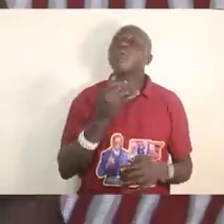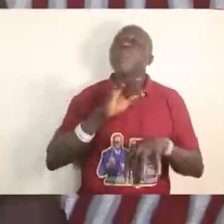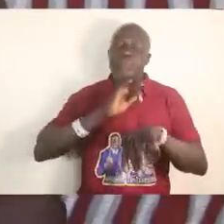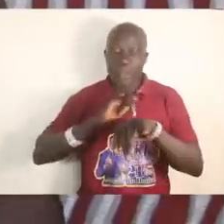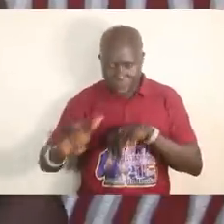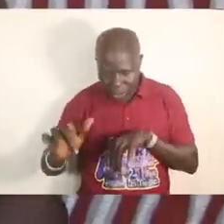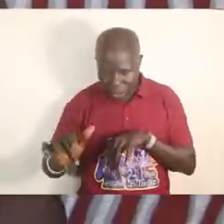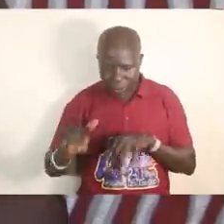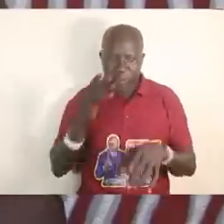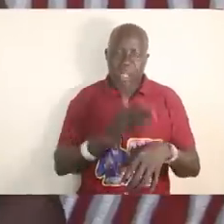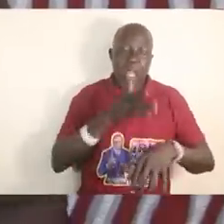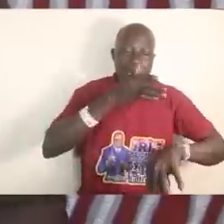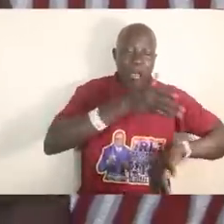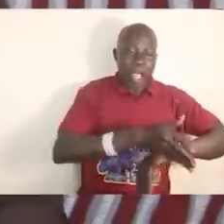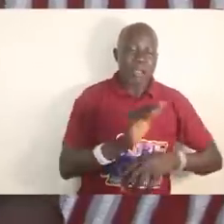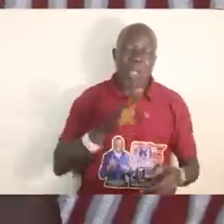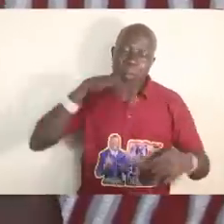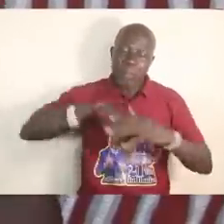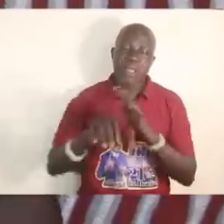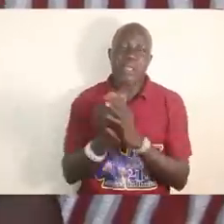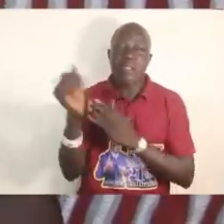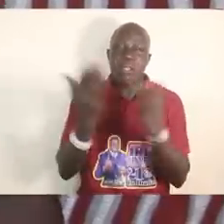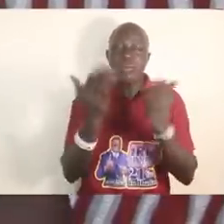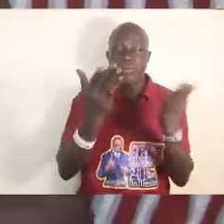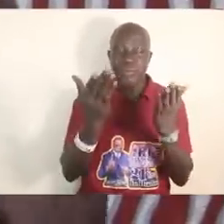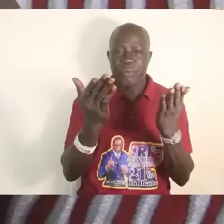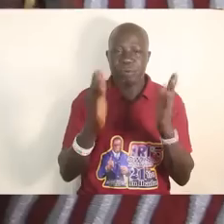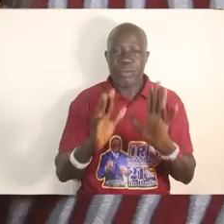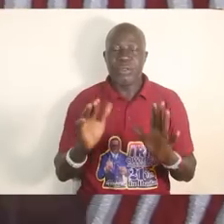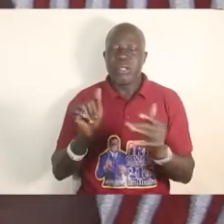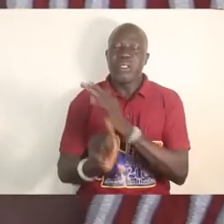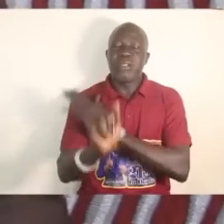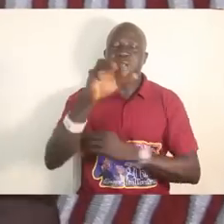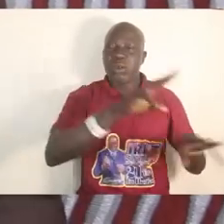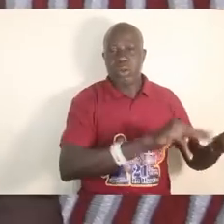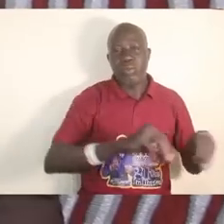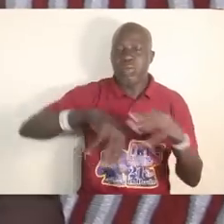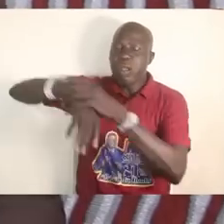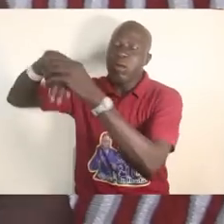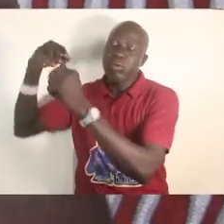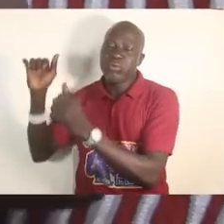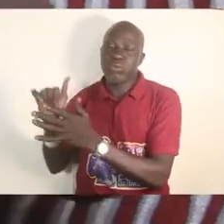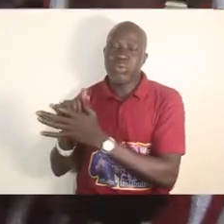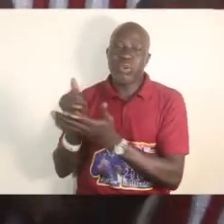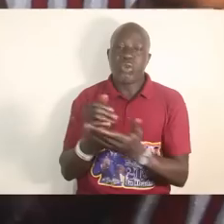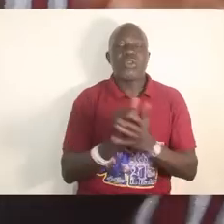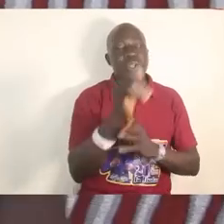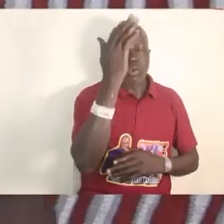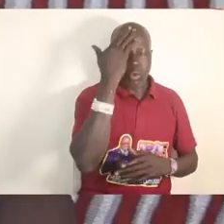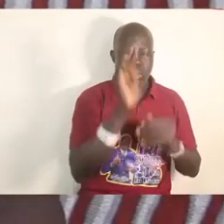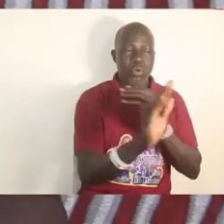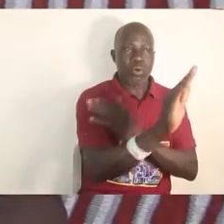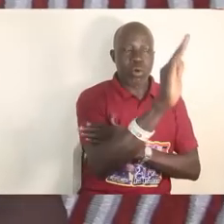what a pity. Lẹyin igba ton wa loko eru. After being enslaved. Ti Olorun gbe won kuro nbe. That God brought them out. Won da Olorun mo.